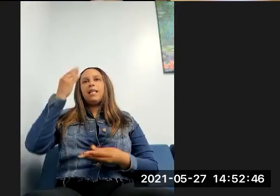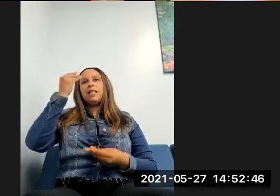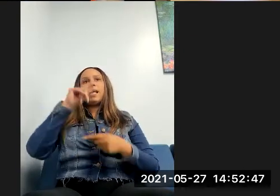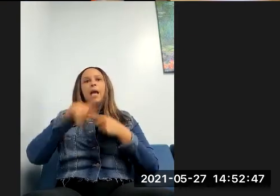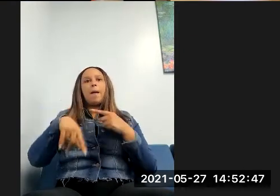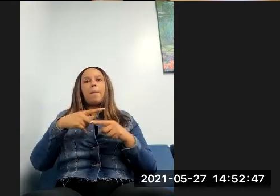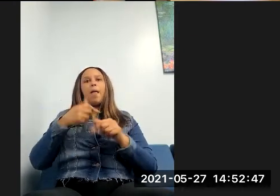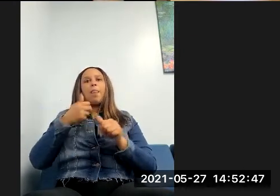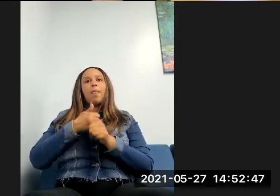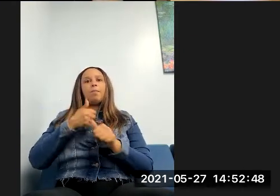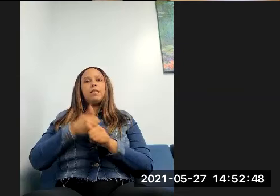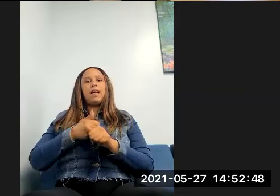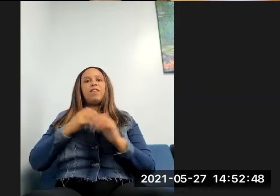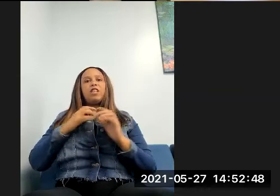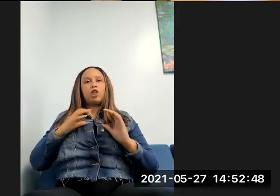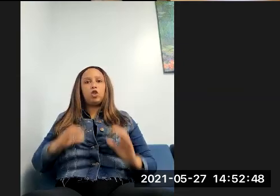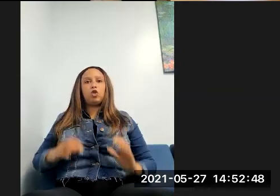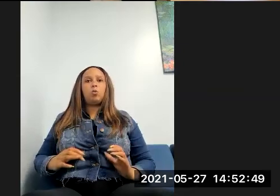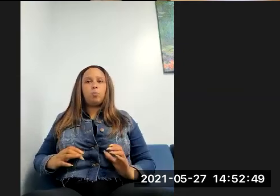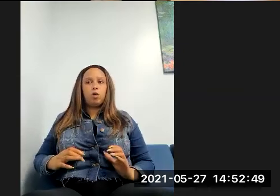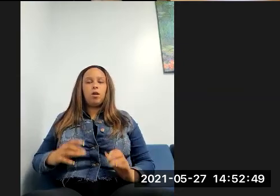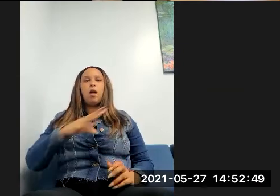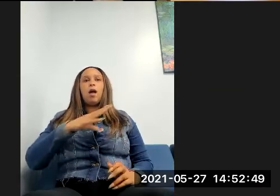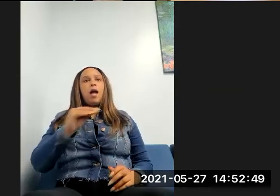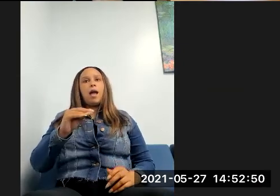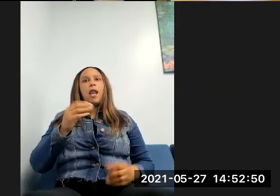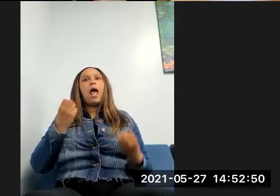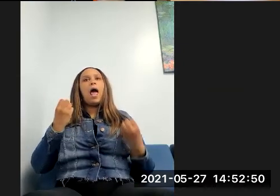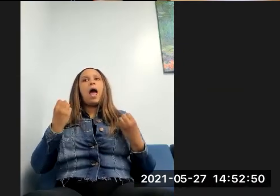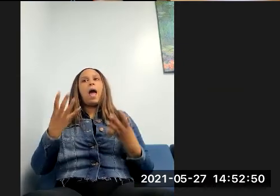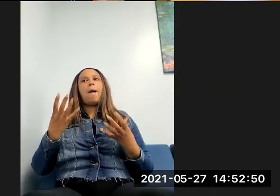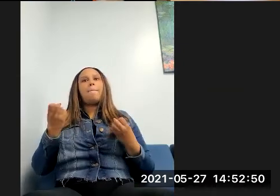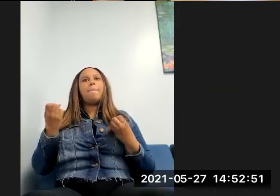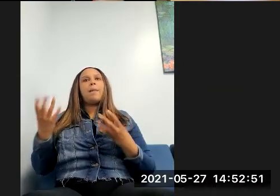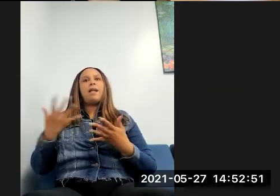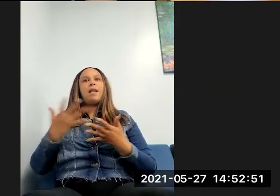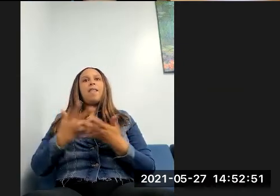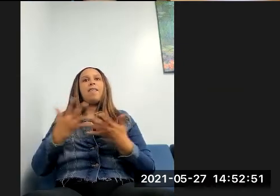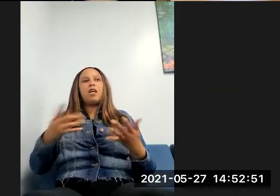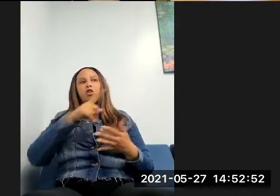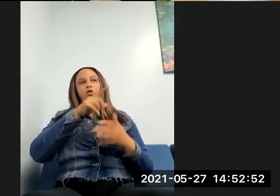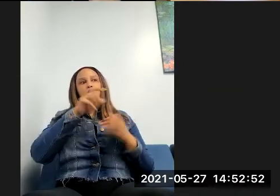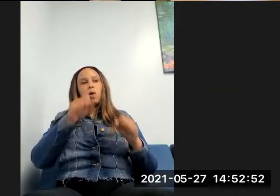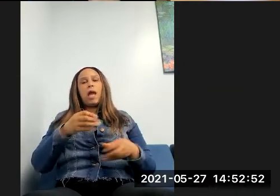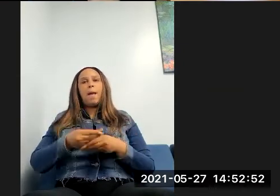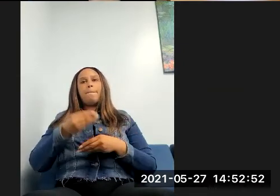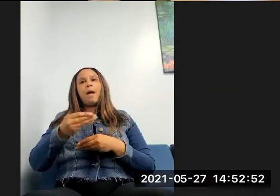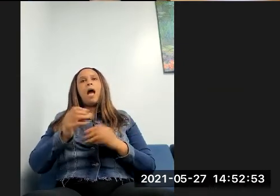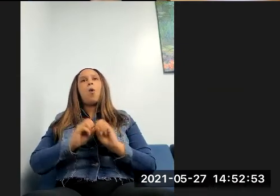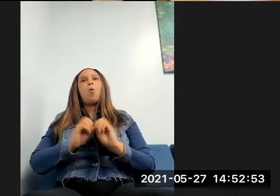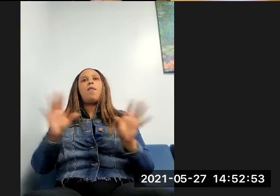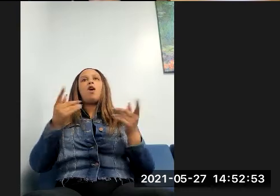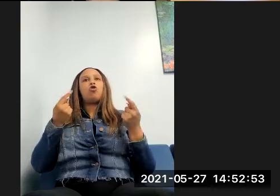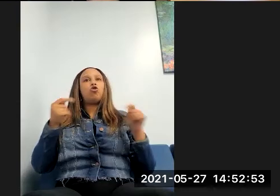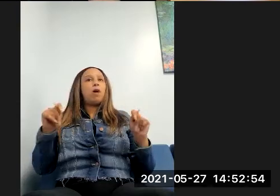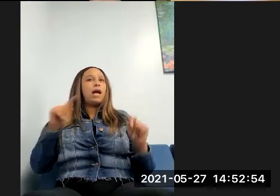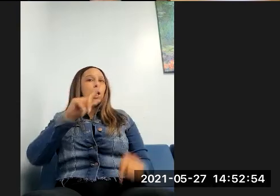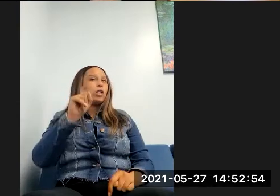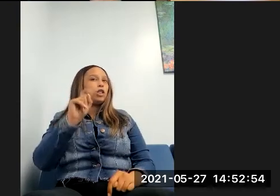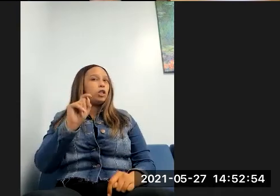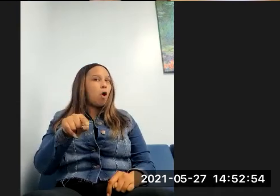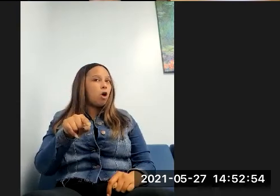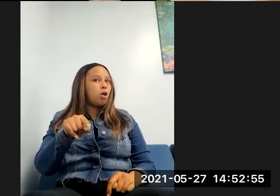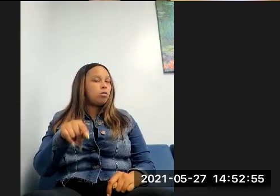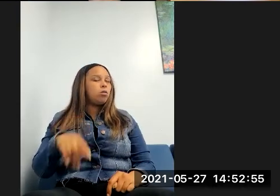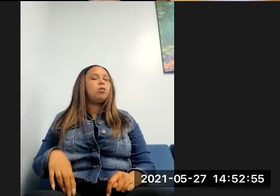themselves as a consumer and how many things would you buy without trying? Question mark.